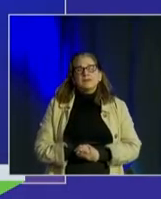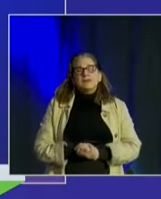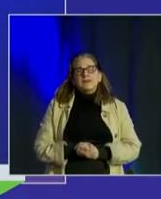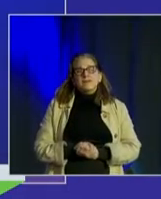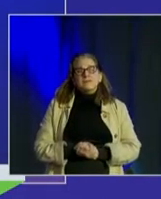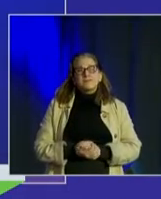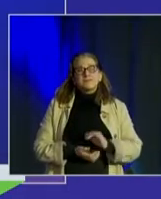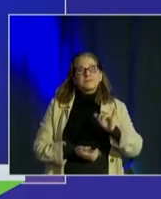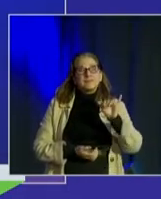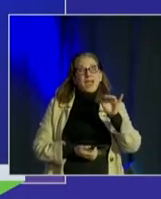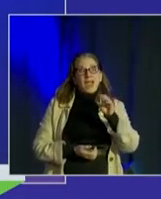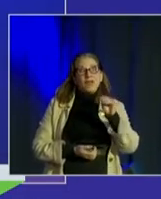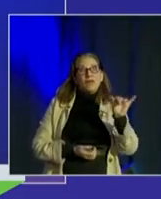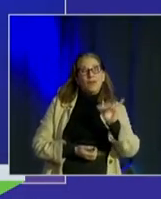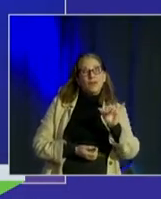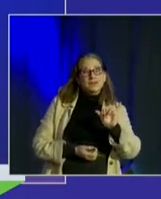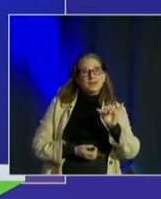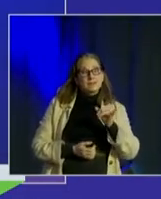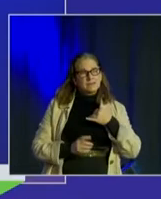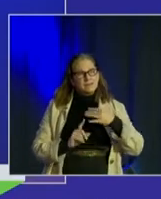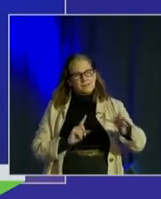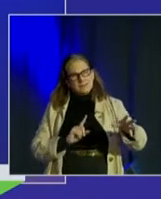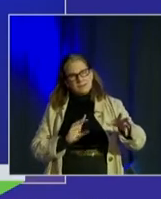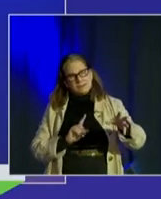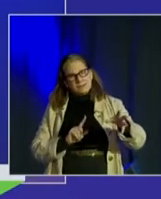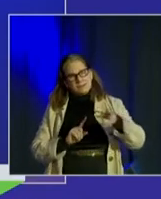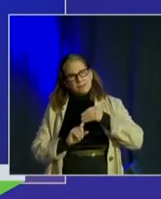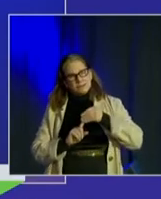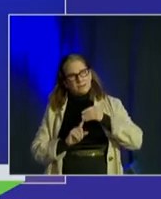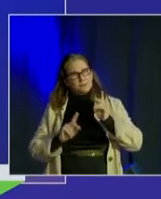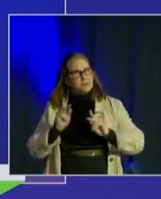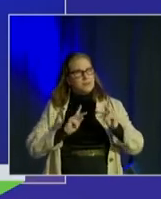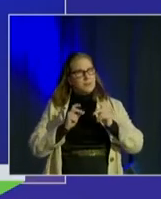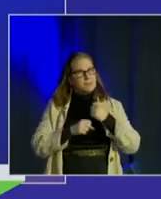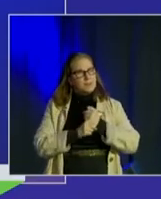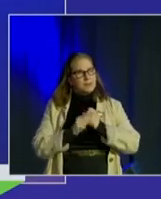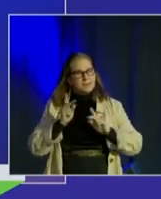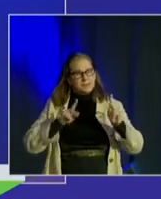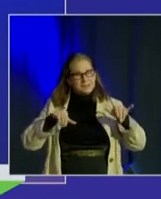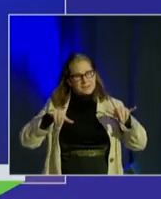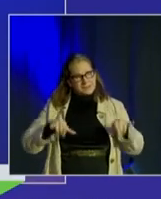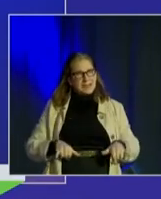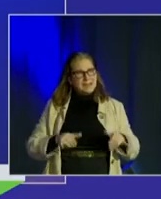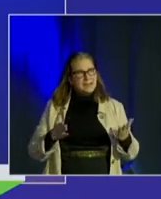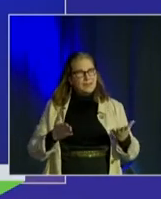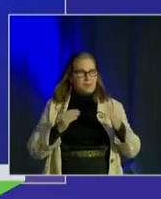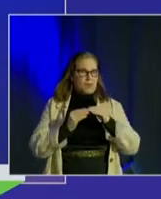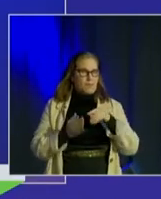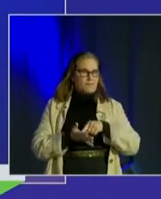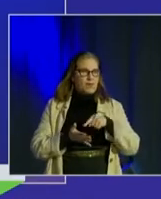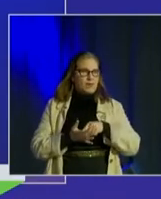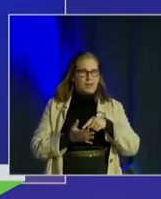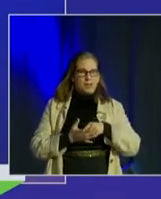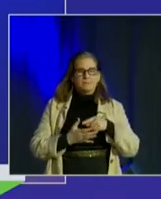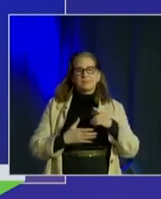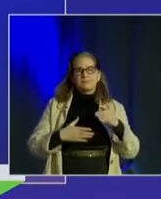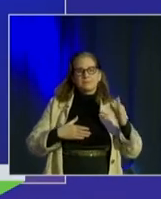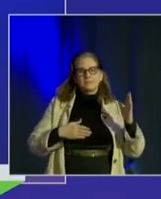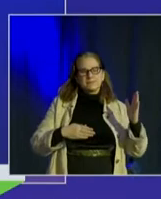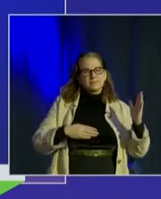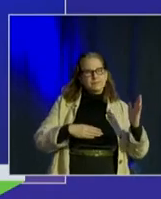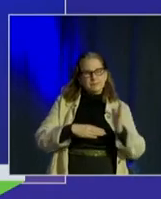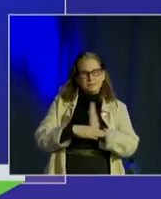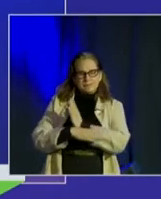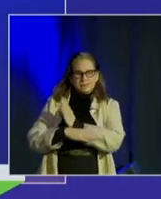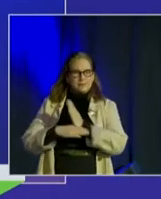attract and keep people living in our city who span those incomes. I've also